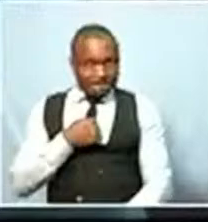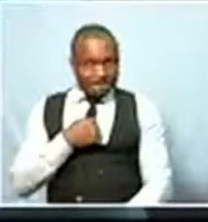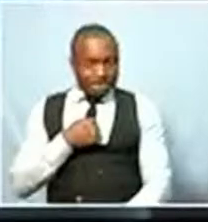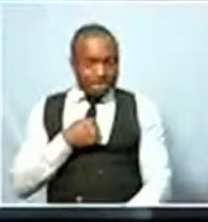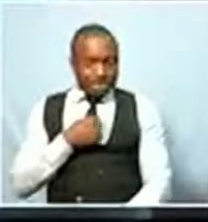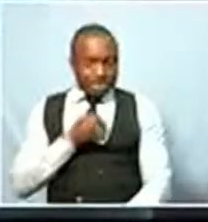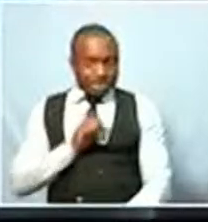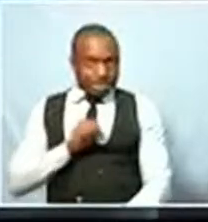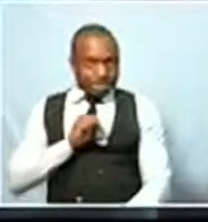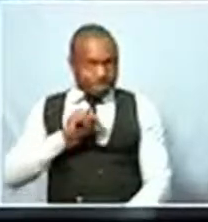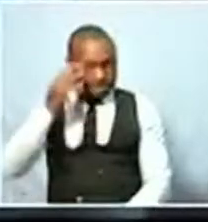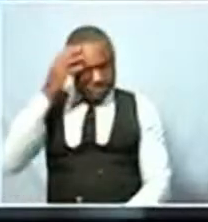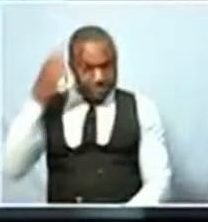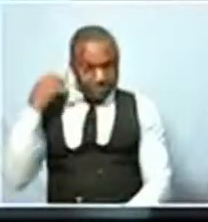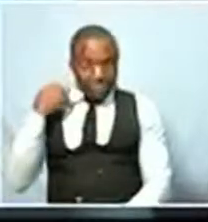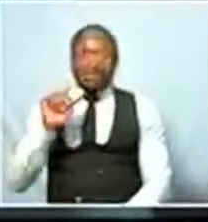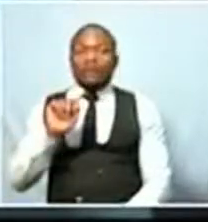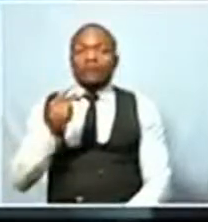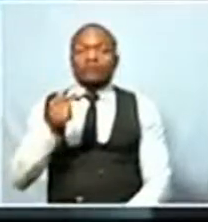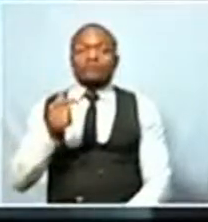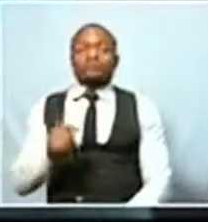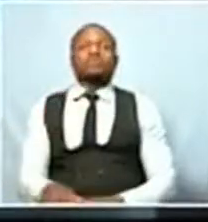of the Auditor General.